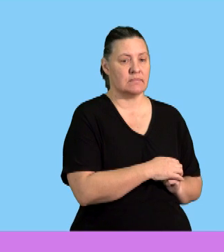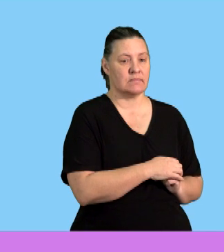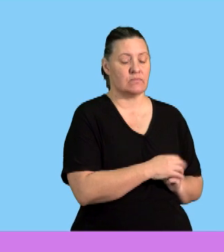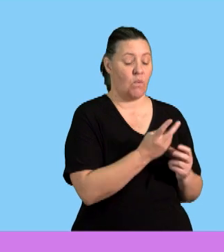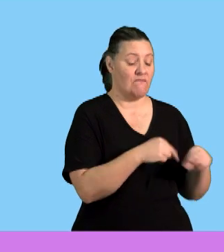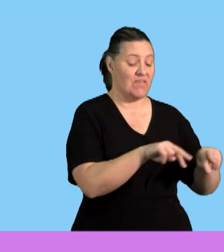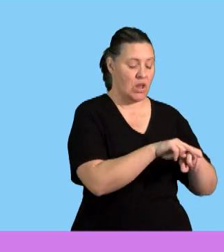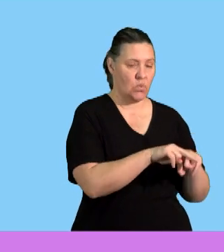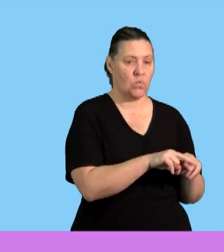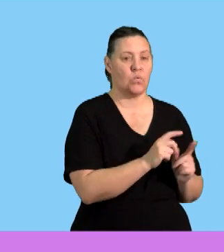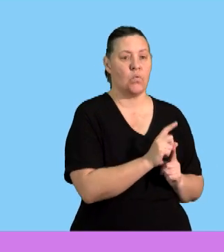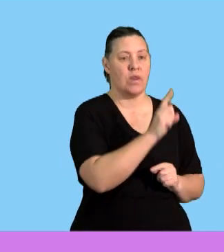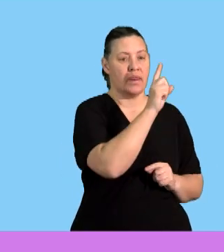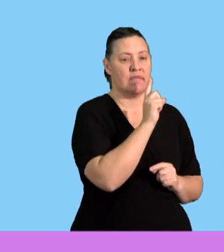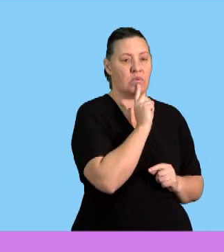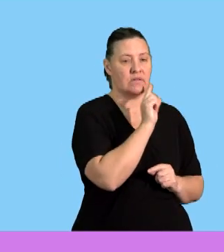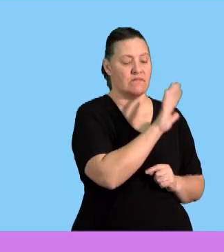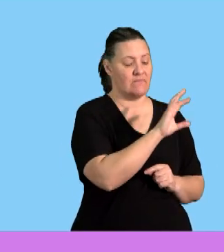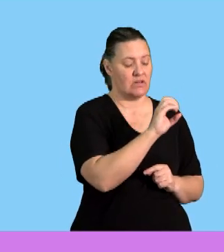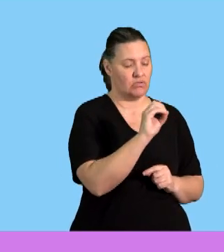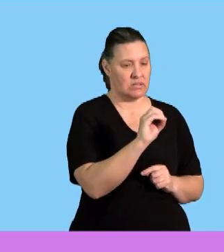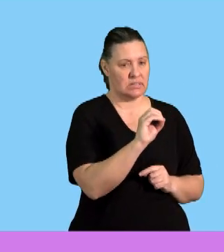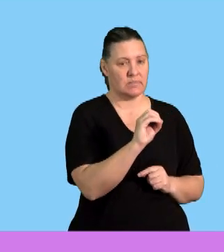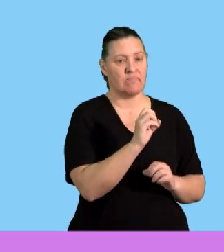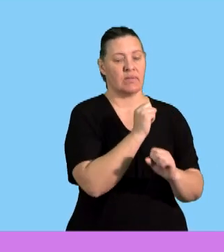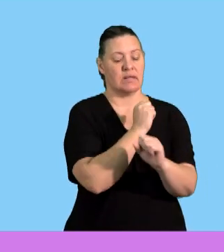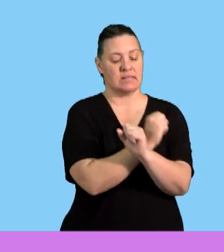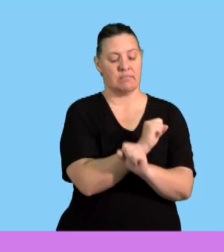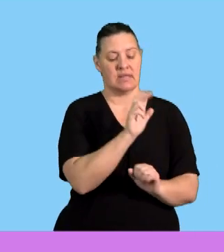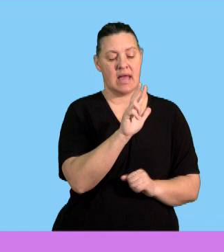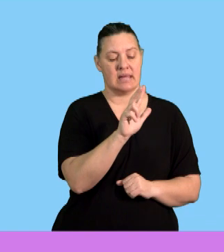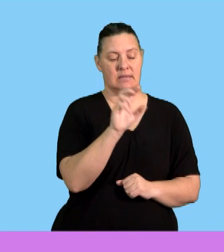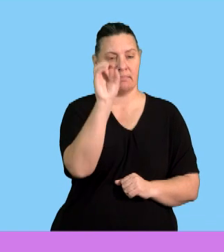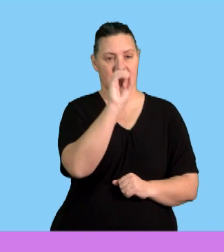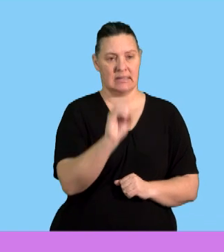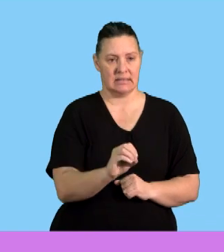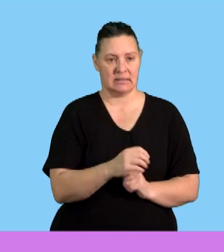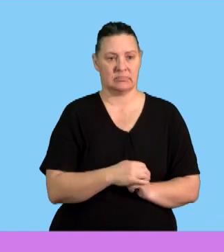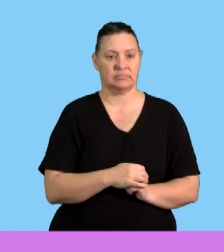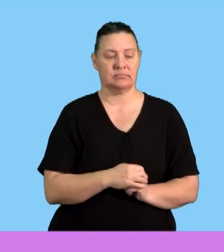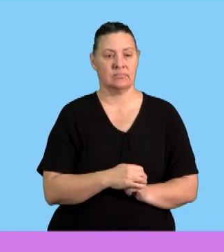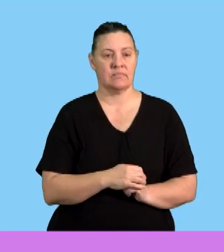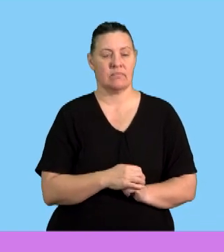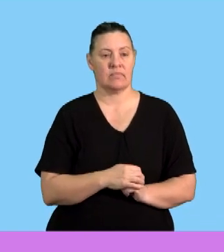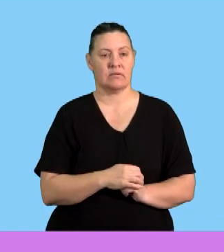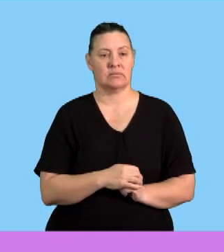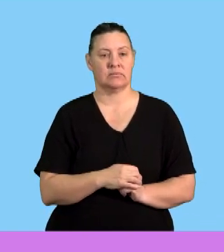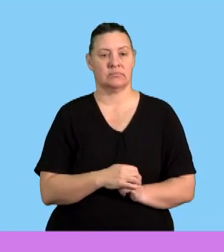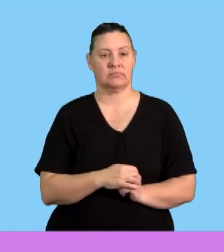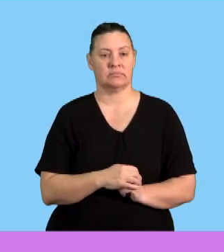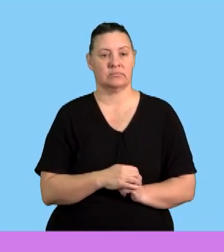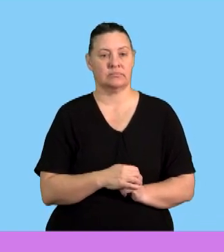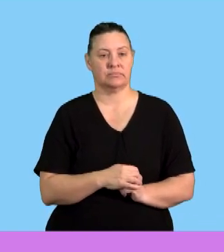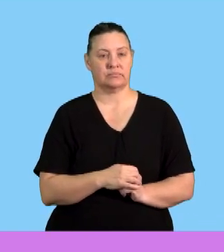or my interest value is going to be 1,500 times 8%. And